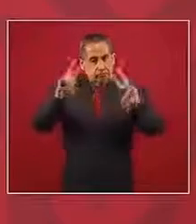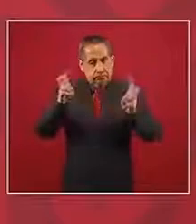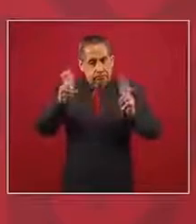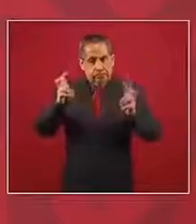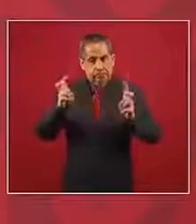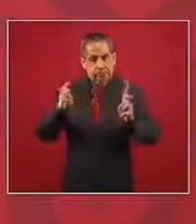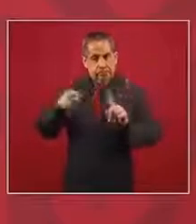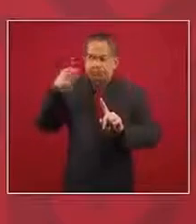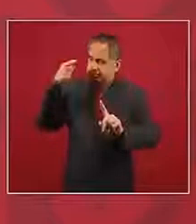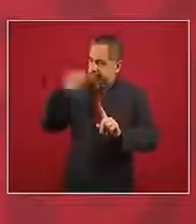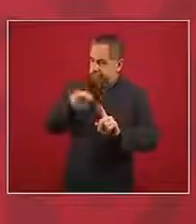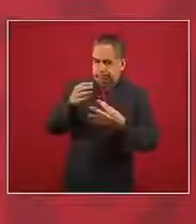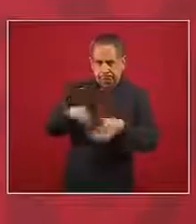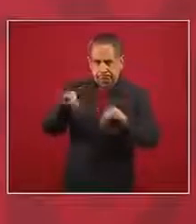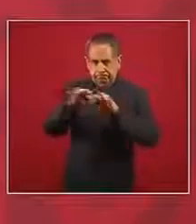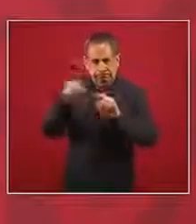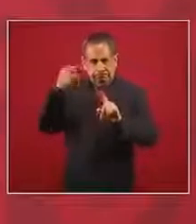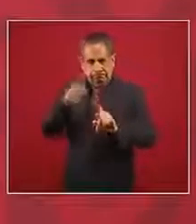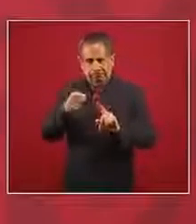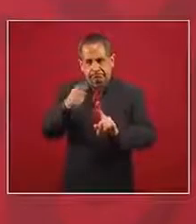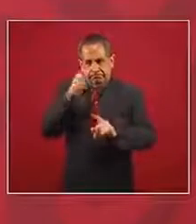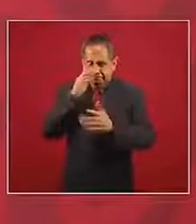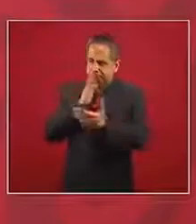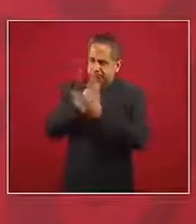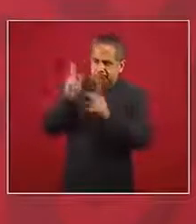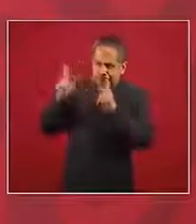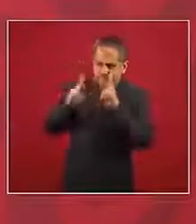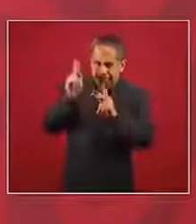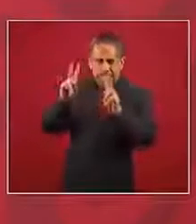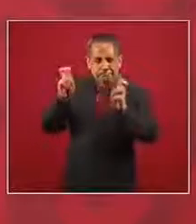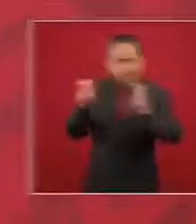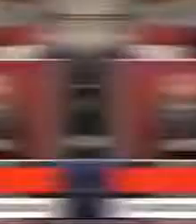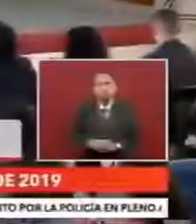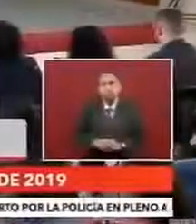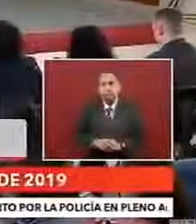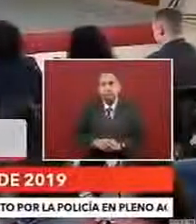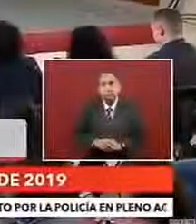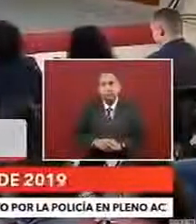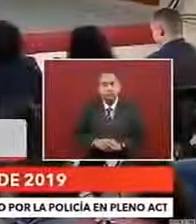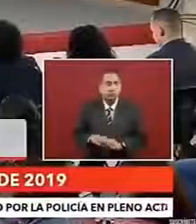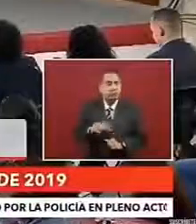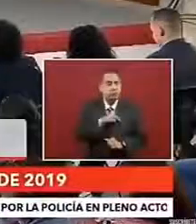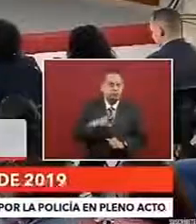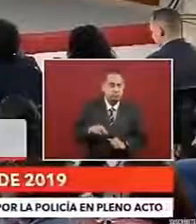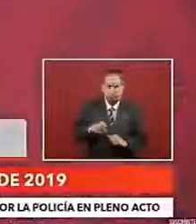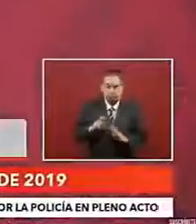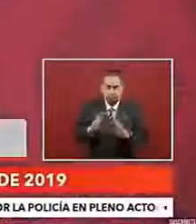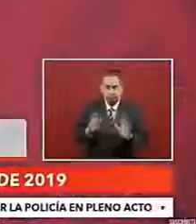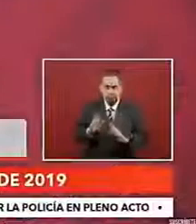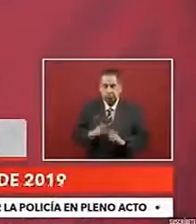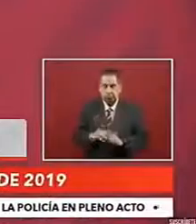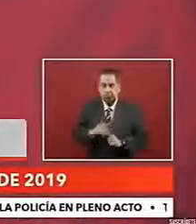tema principal de la visita es el tratado. No vamos